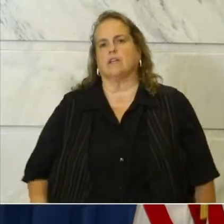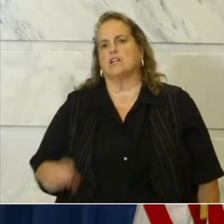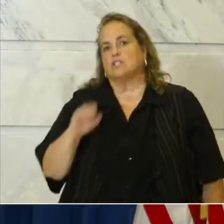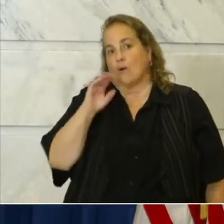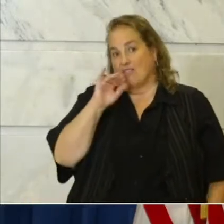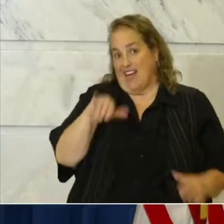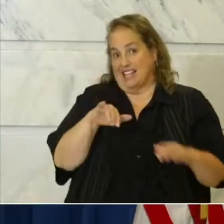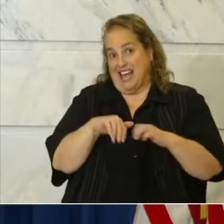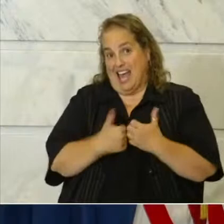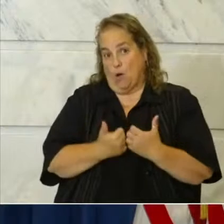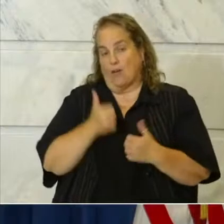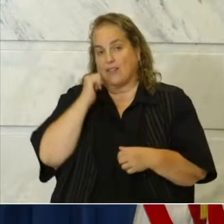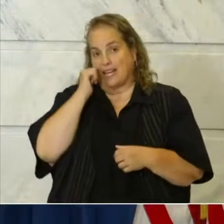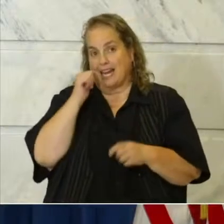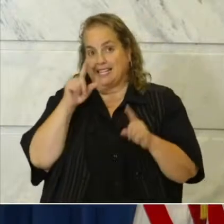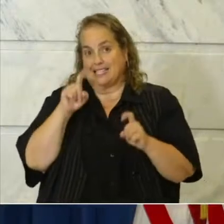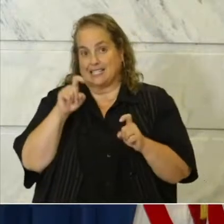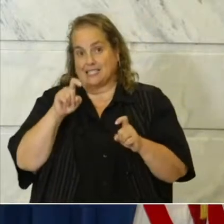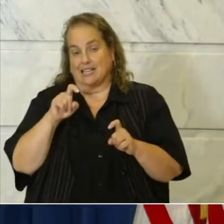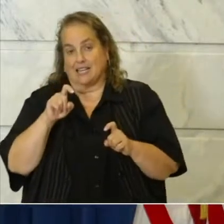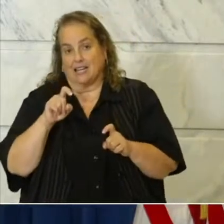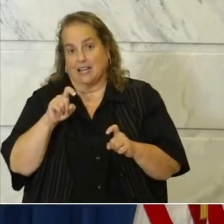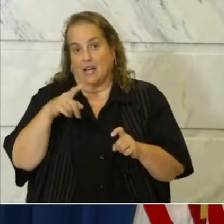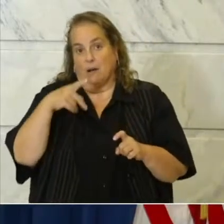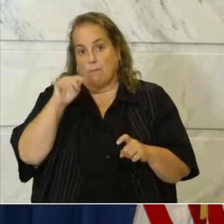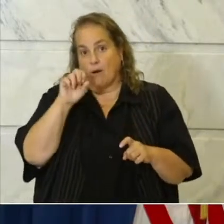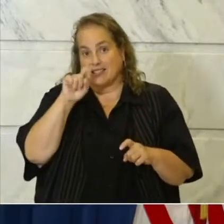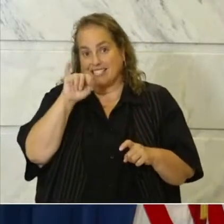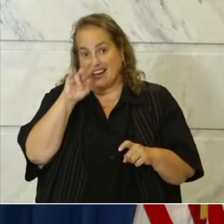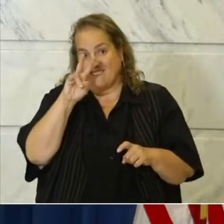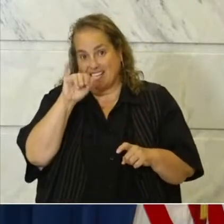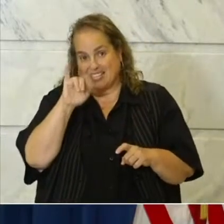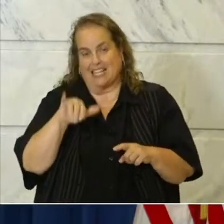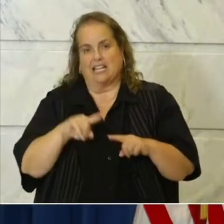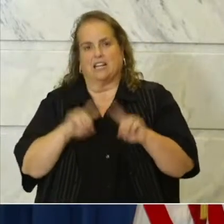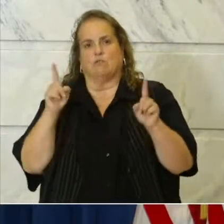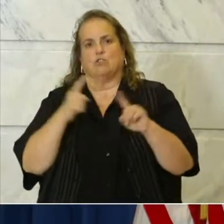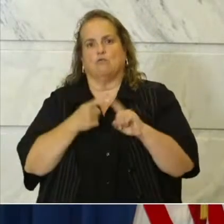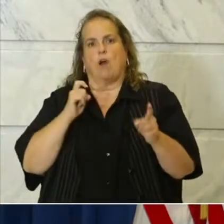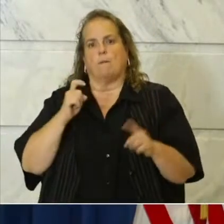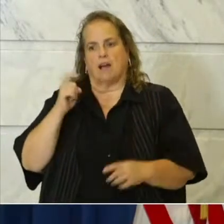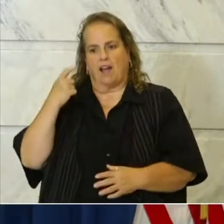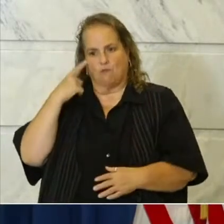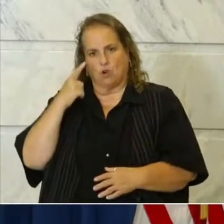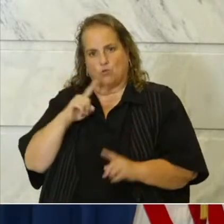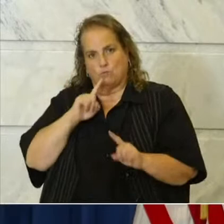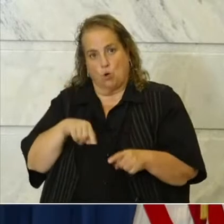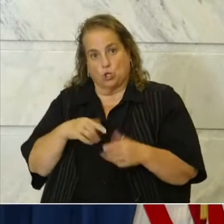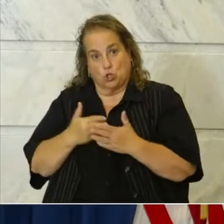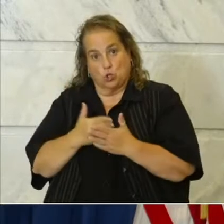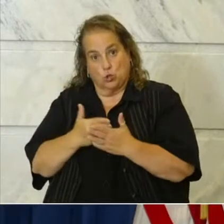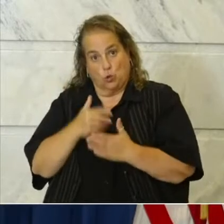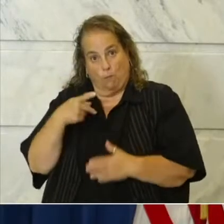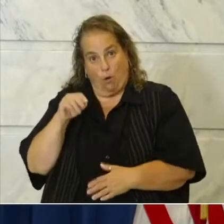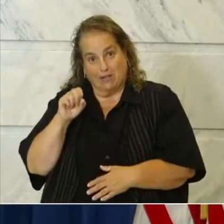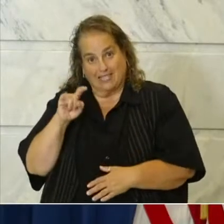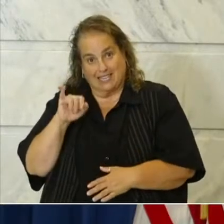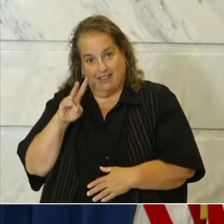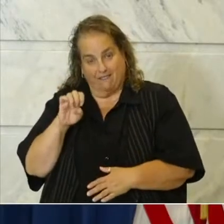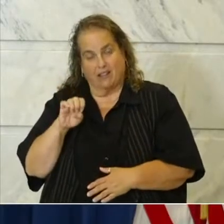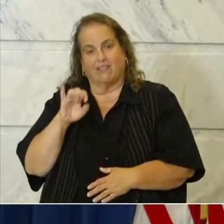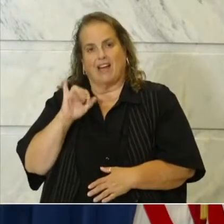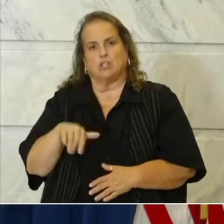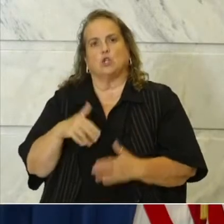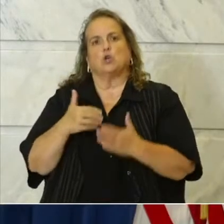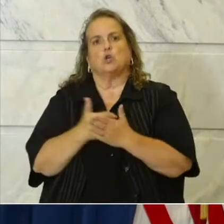that's how the daily testing positivity differs from when Governor Beshear reports new positives. Those are